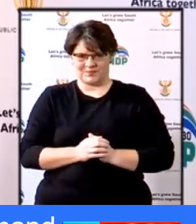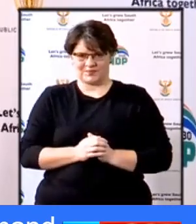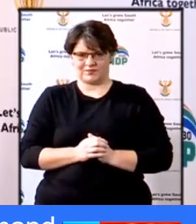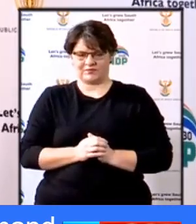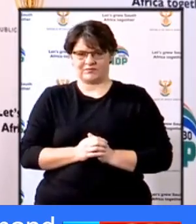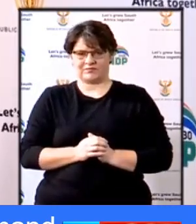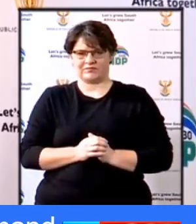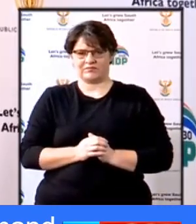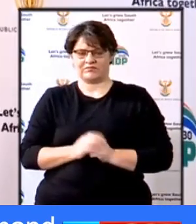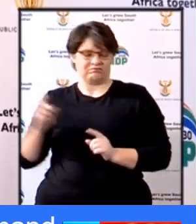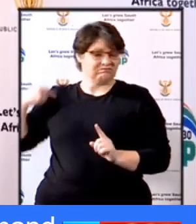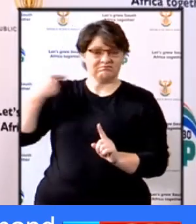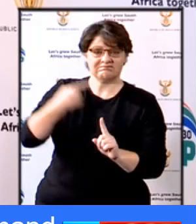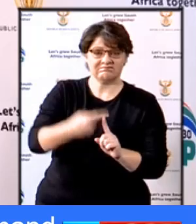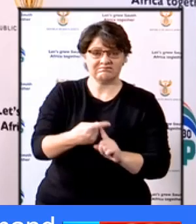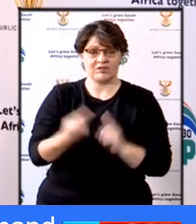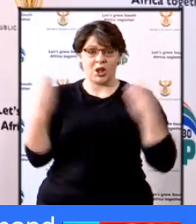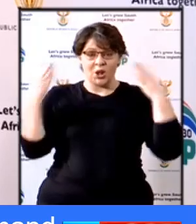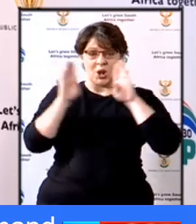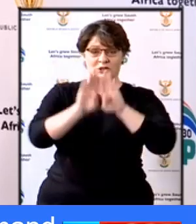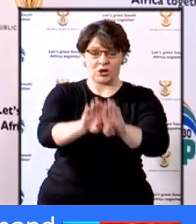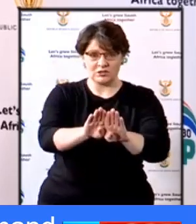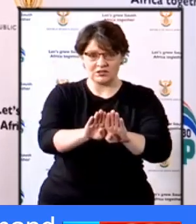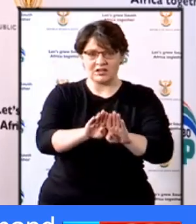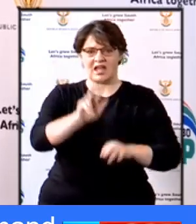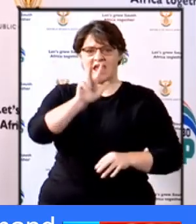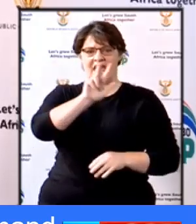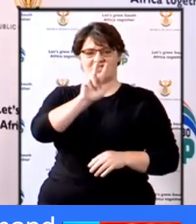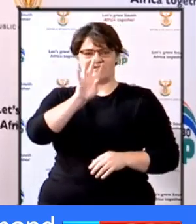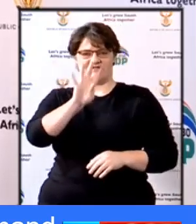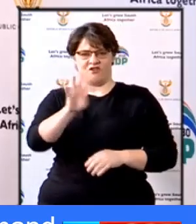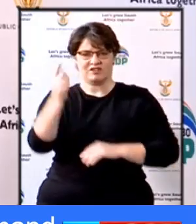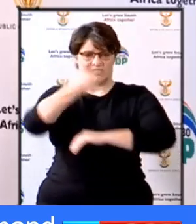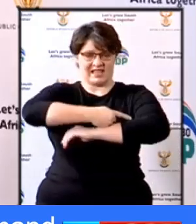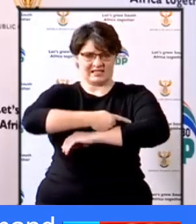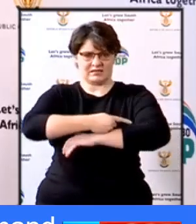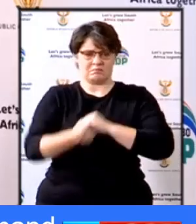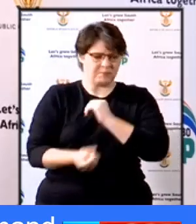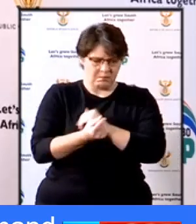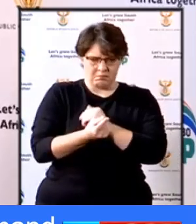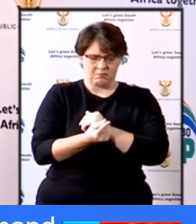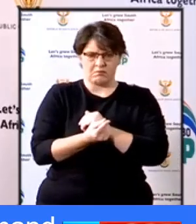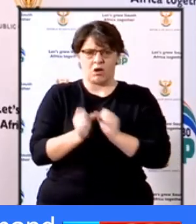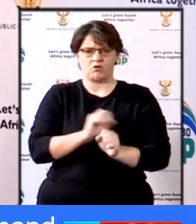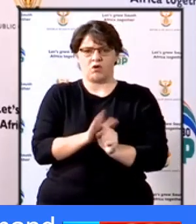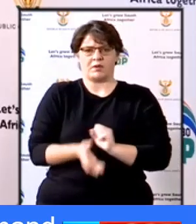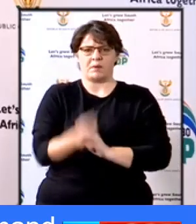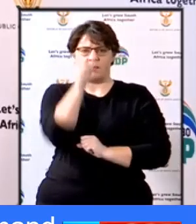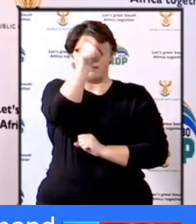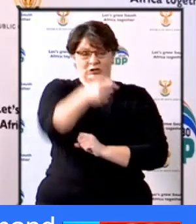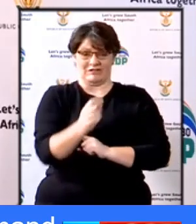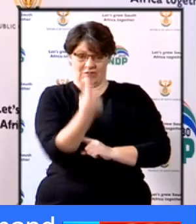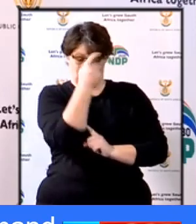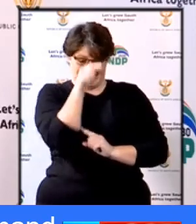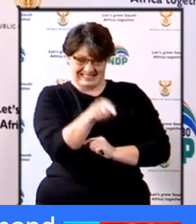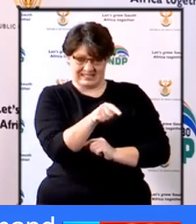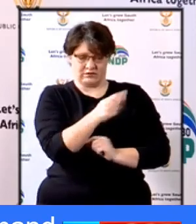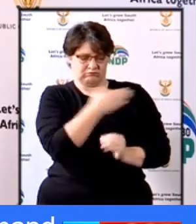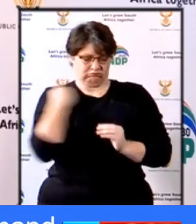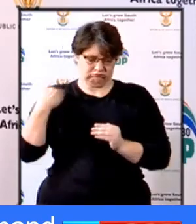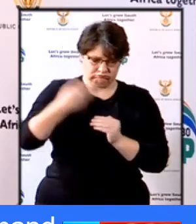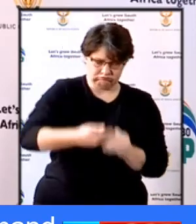84 days have lapsed since the first reported case of COVID-19 on our shores. From that